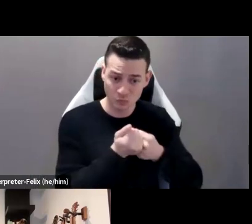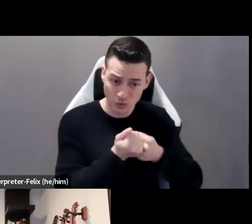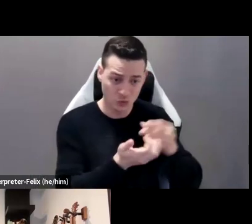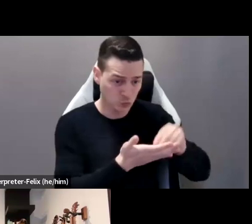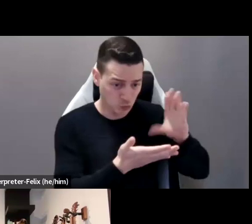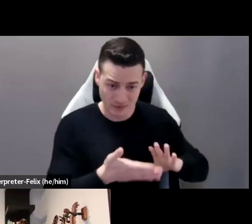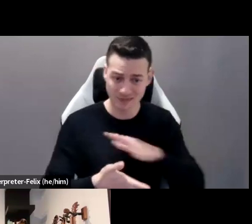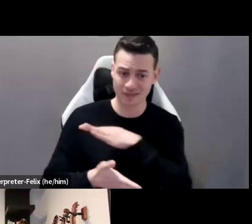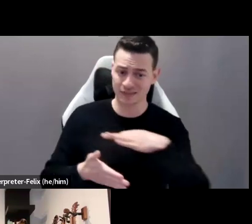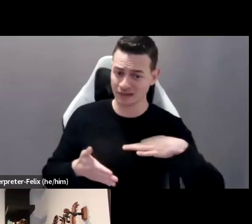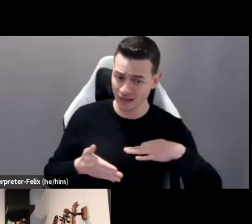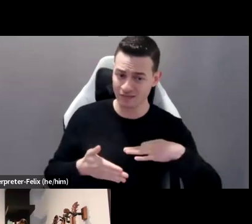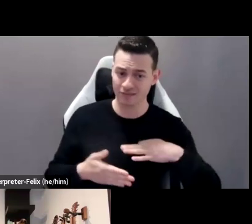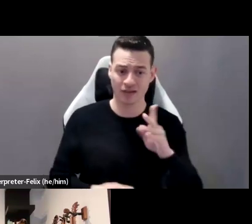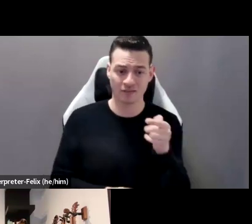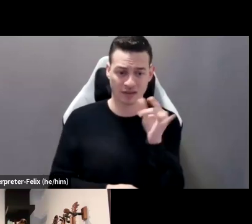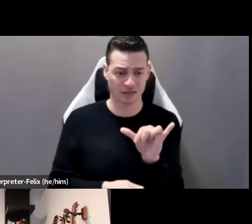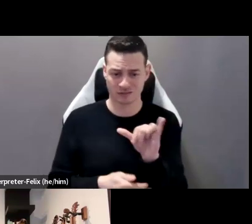Allie, do you want to introduce yourself next?